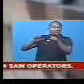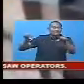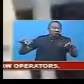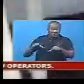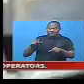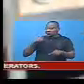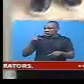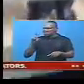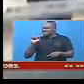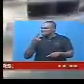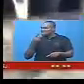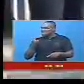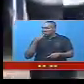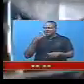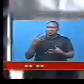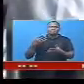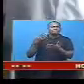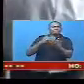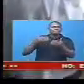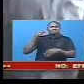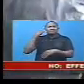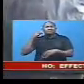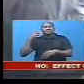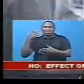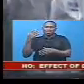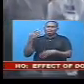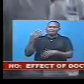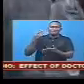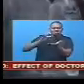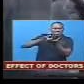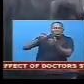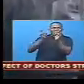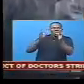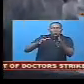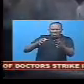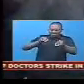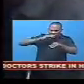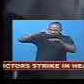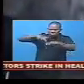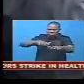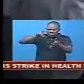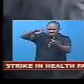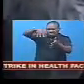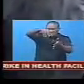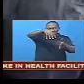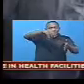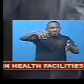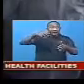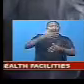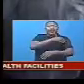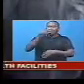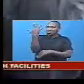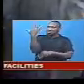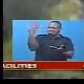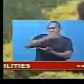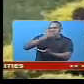Opokuwaridako, mentioned illegal chainsaw operations and farming with harmful chemicals in the dam's catchment area as major problems